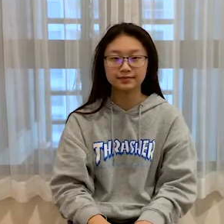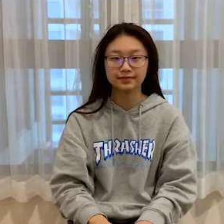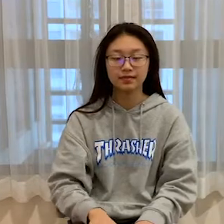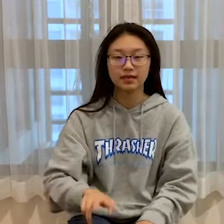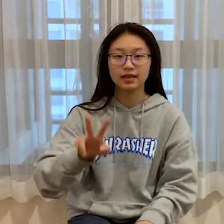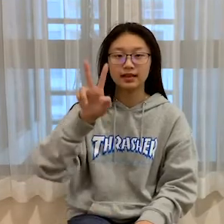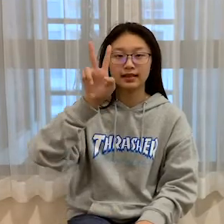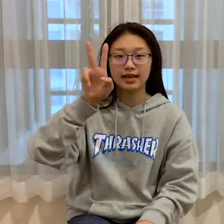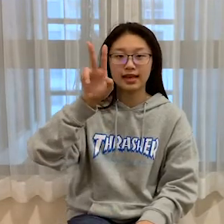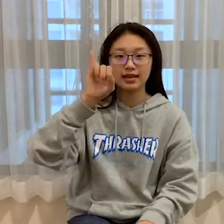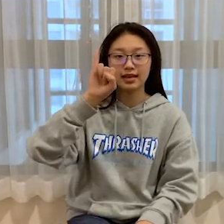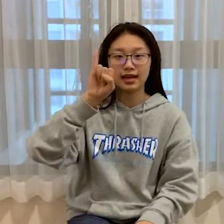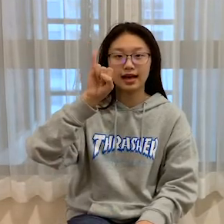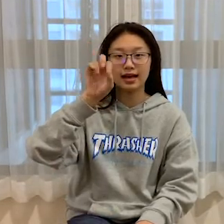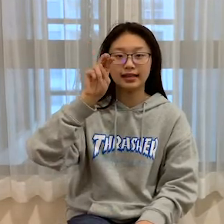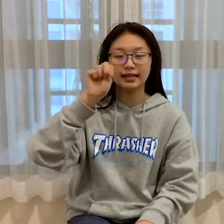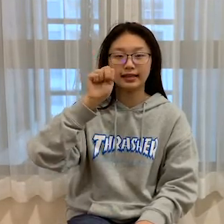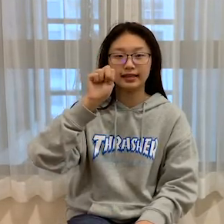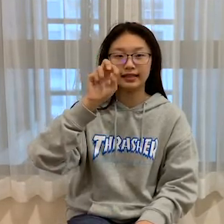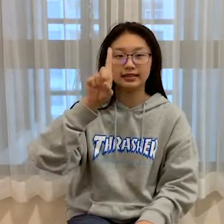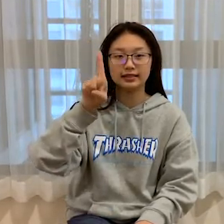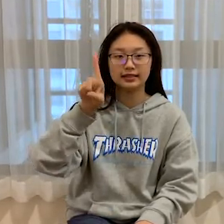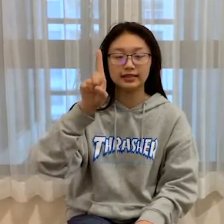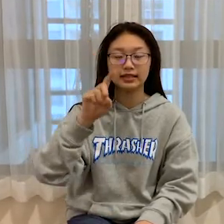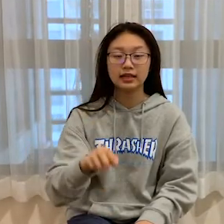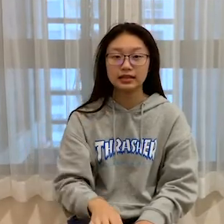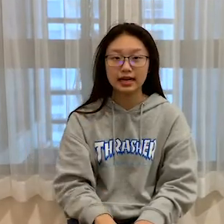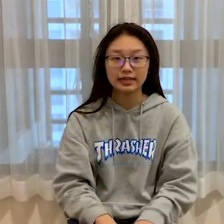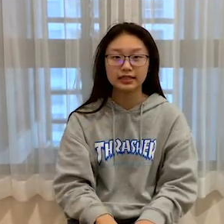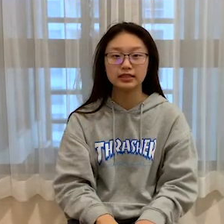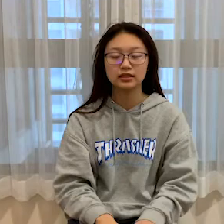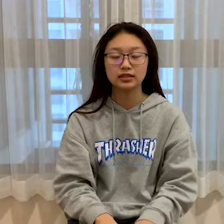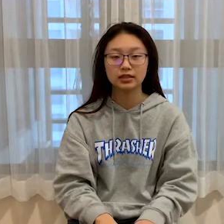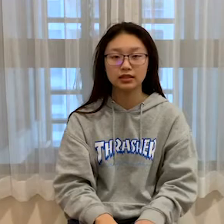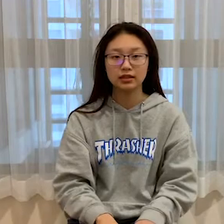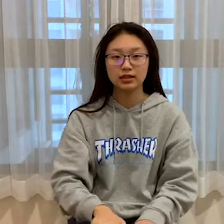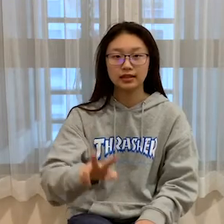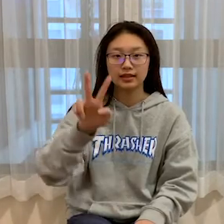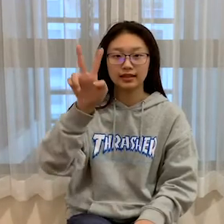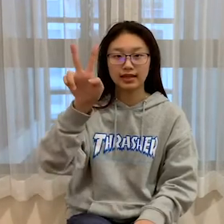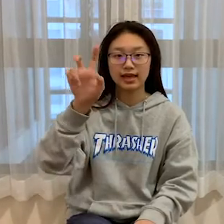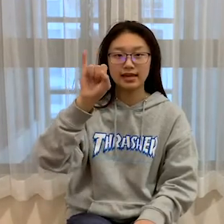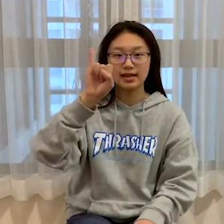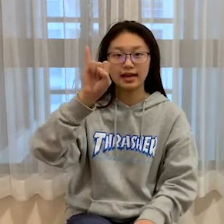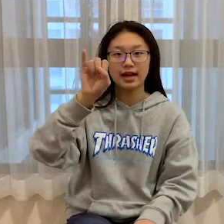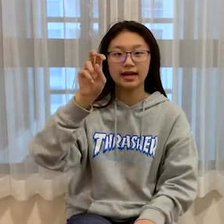to be good at something, shen chang, for instance, or